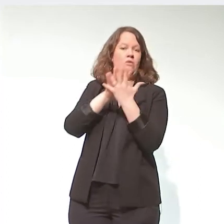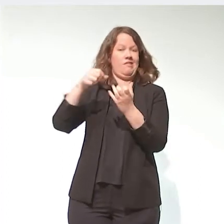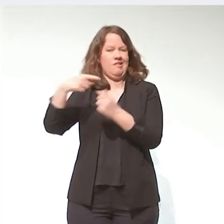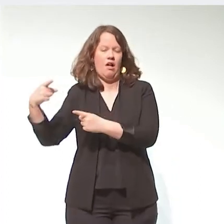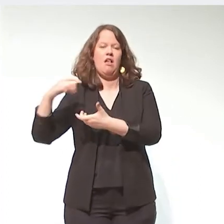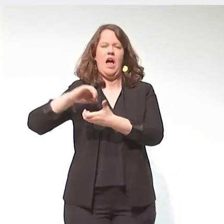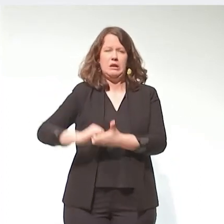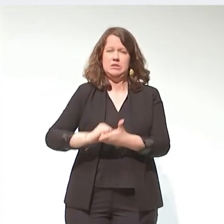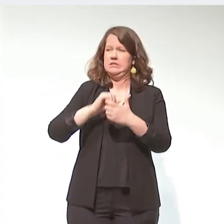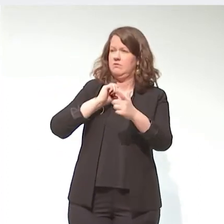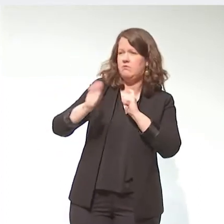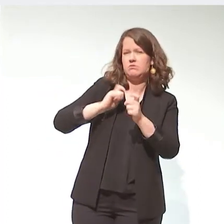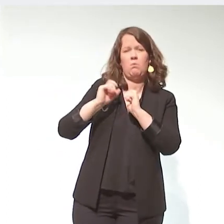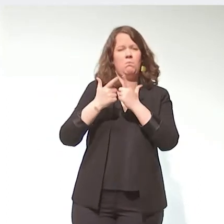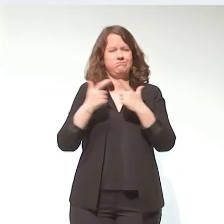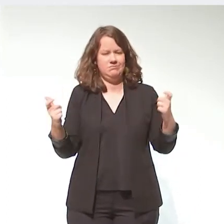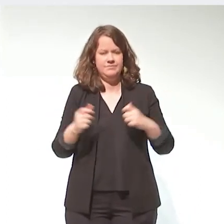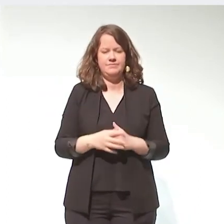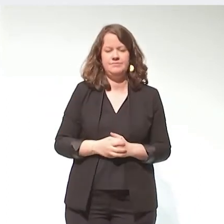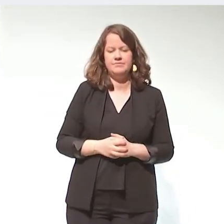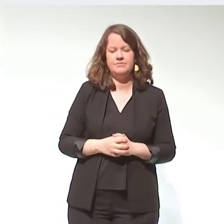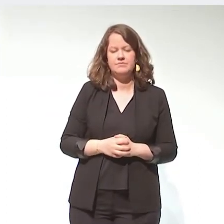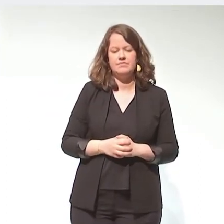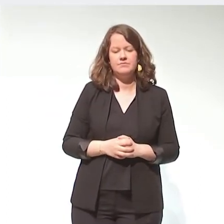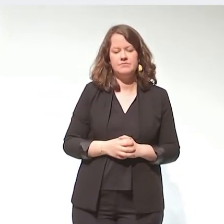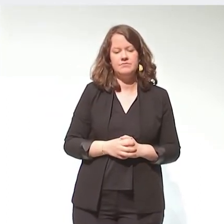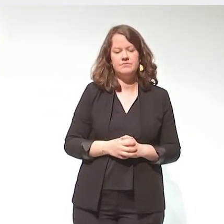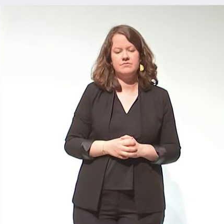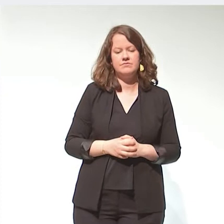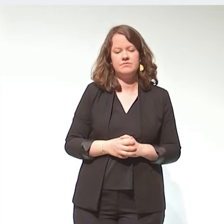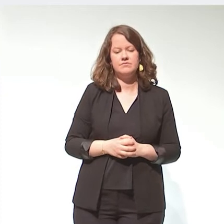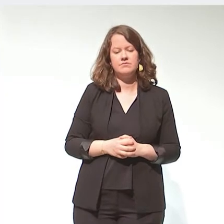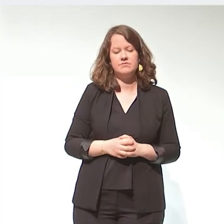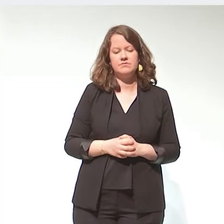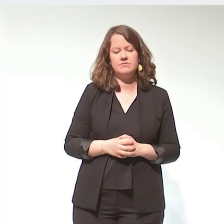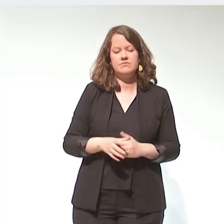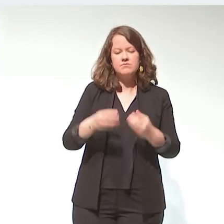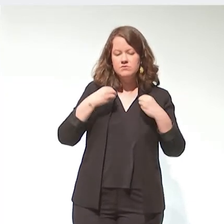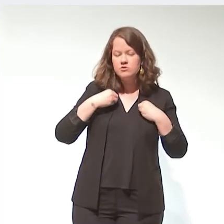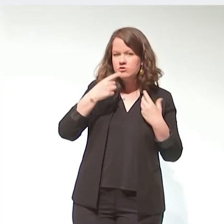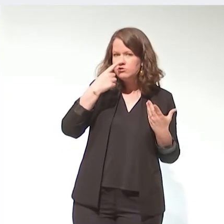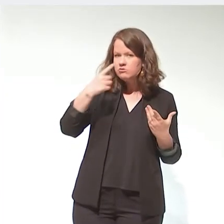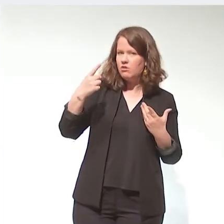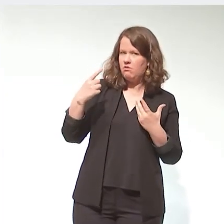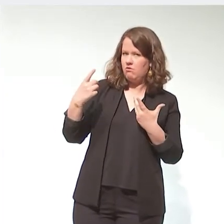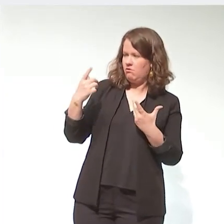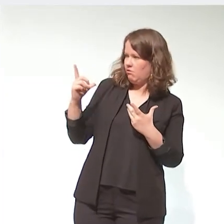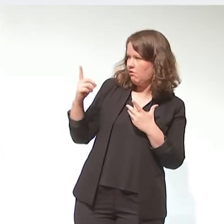Overall, learners with disabilities perform better in inclusive settings than in segregated settings.